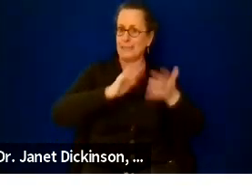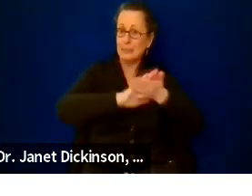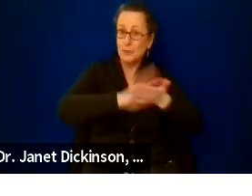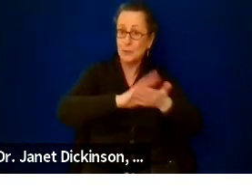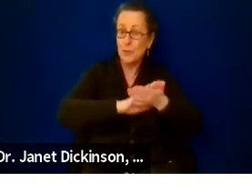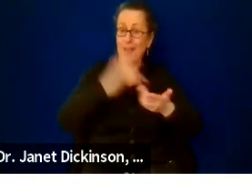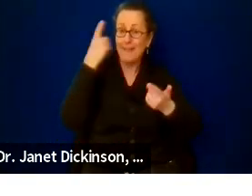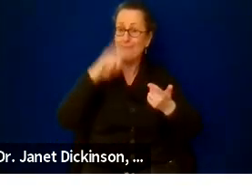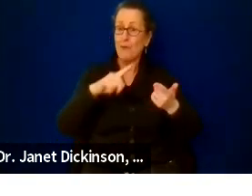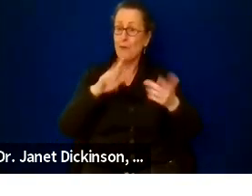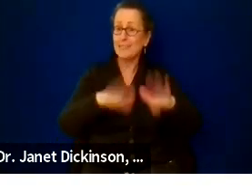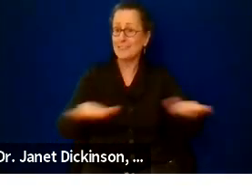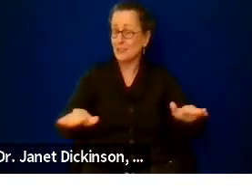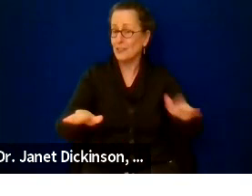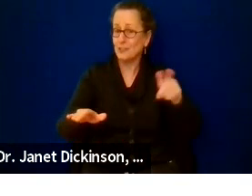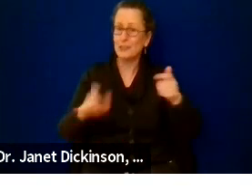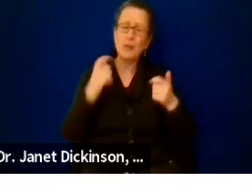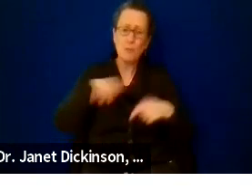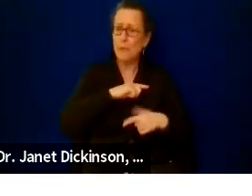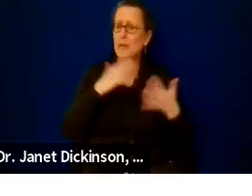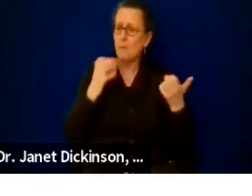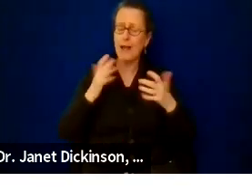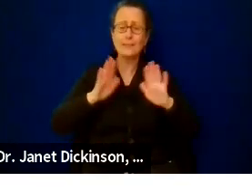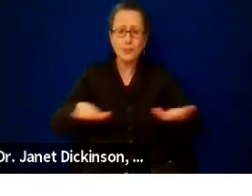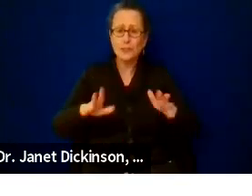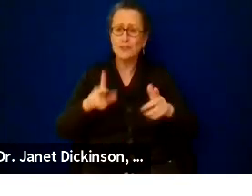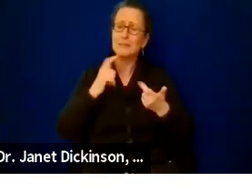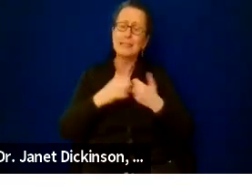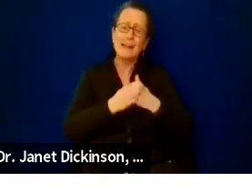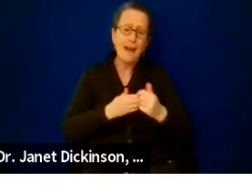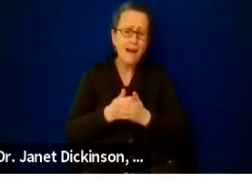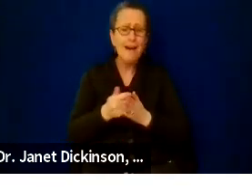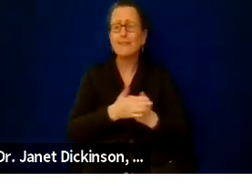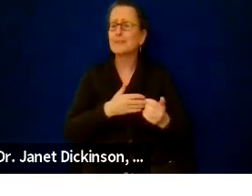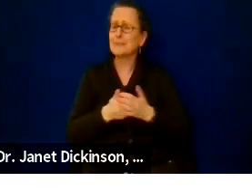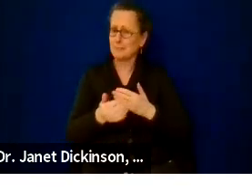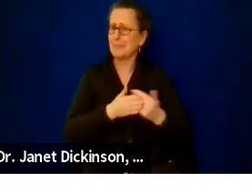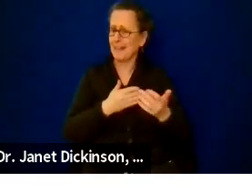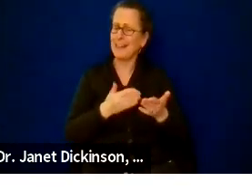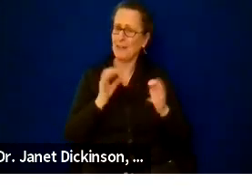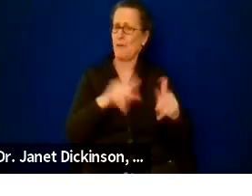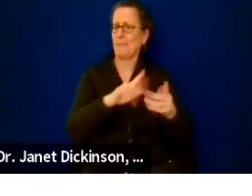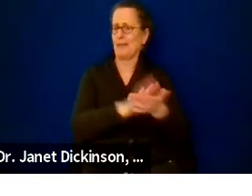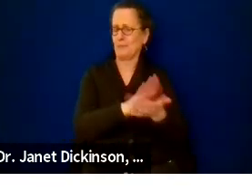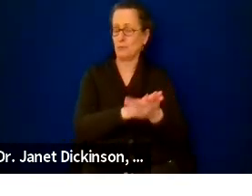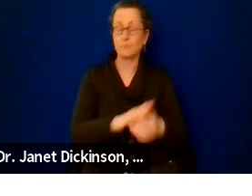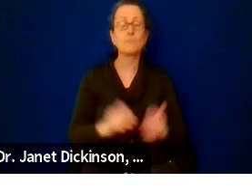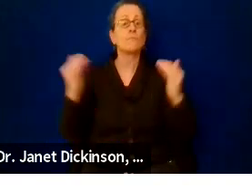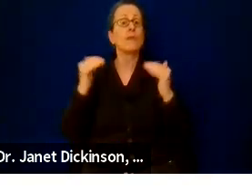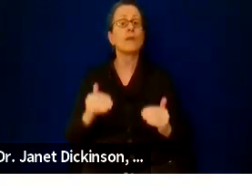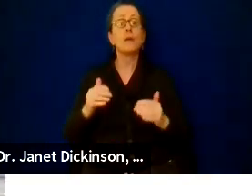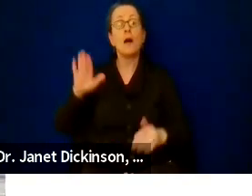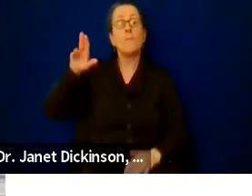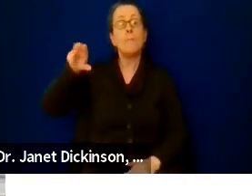as comfortable as we possibly can. Great. And then, so we'll switch to the next section of questions now under transportation